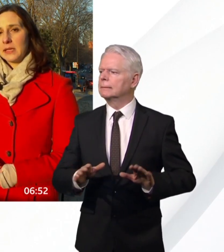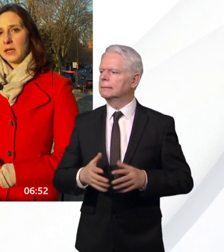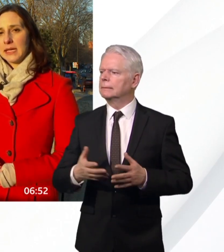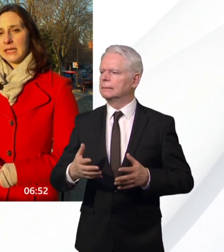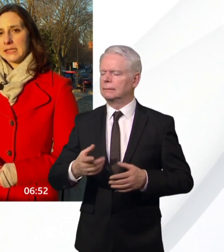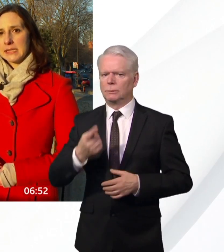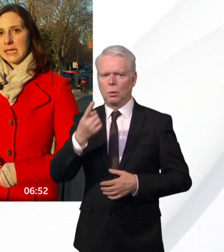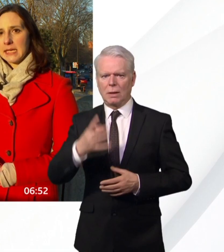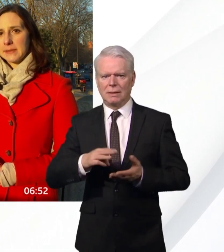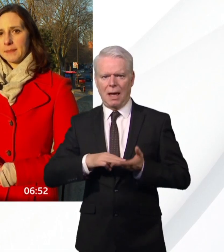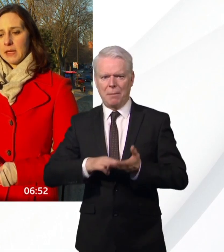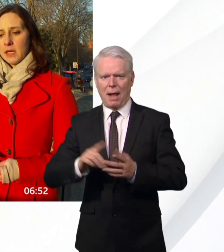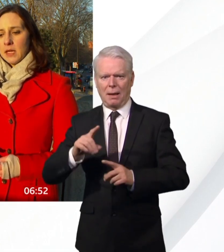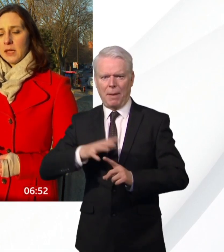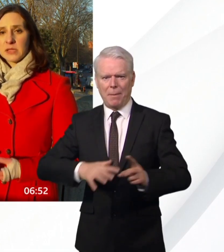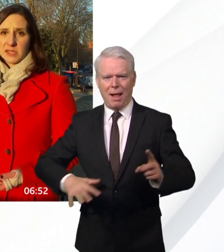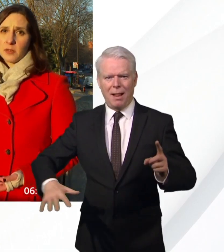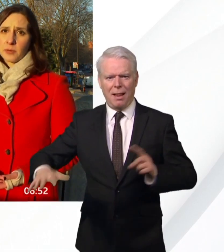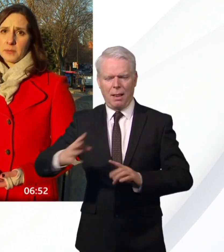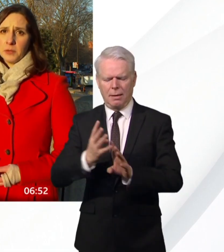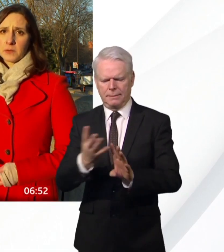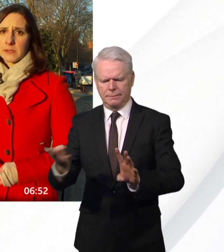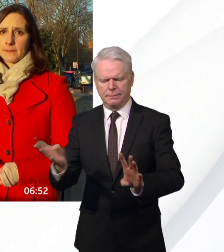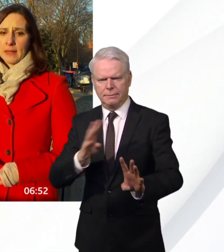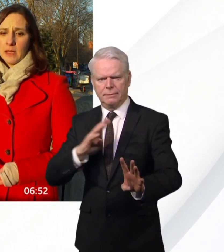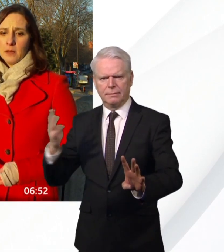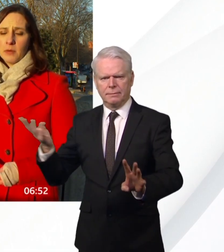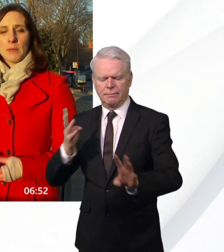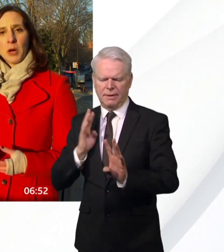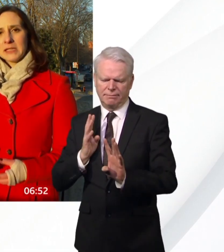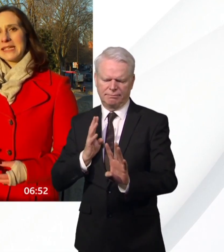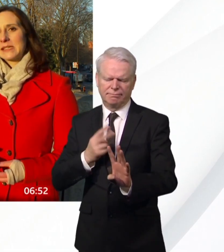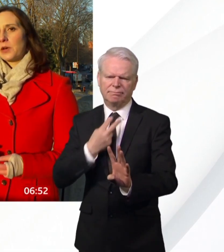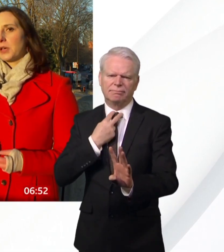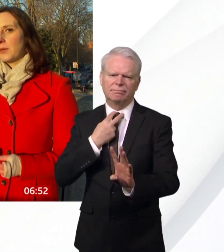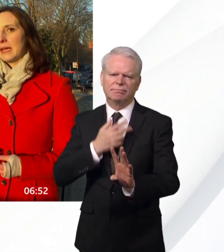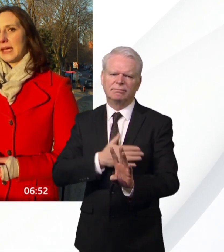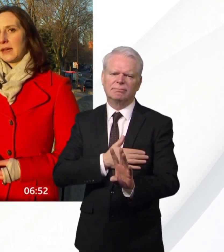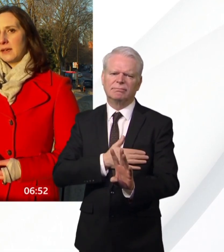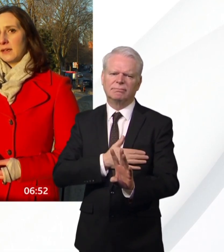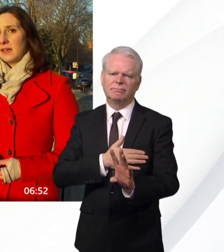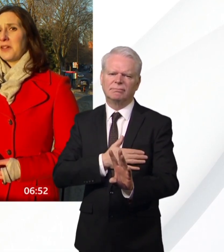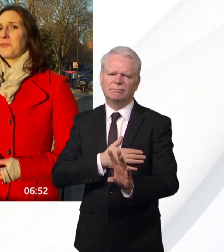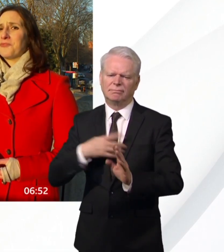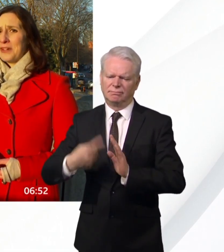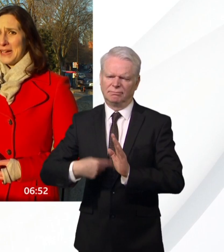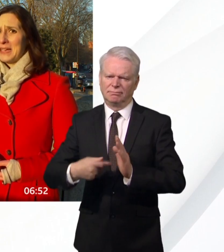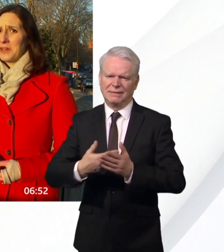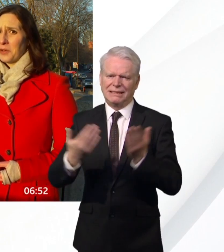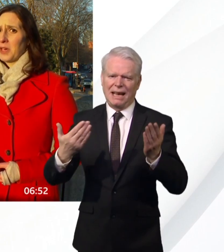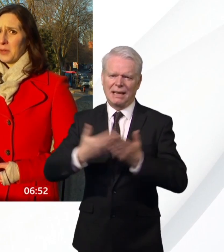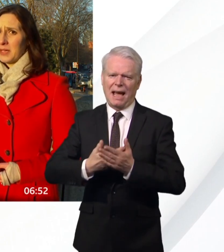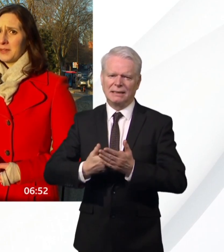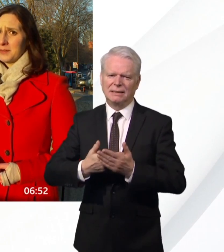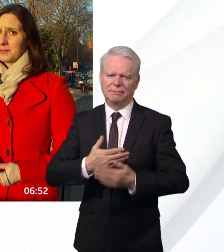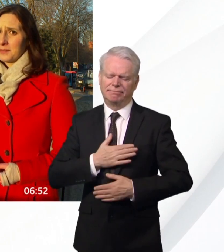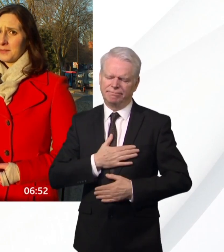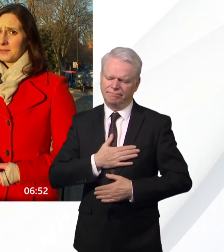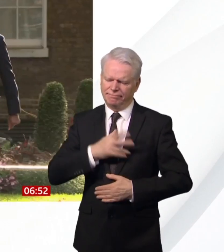the Queen lying in state. It was a sobering pause. But when politics got going again, it really got